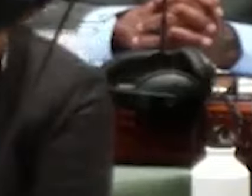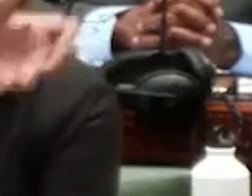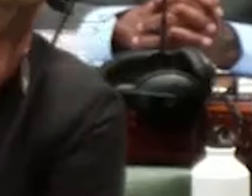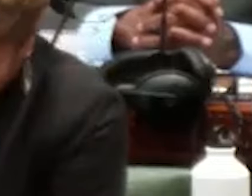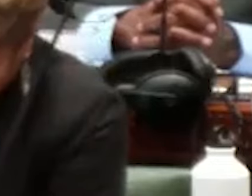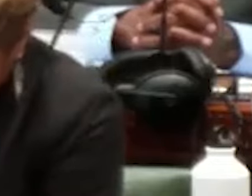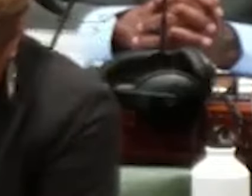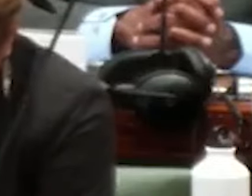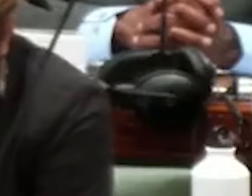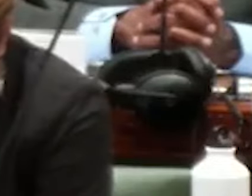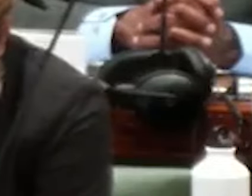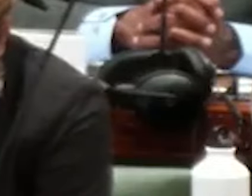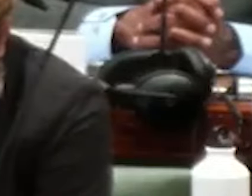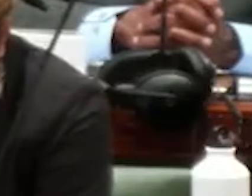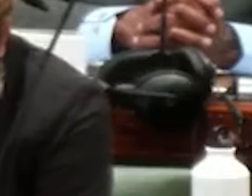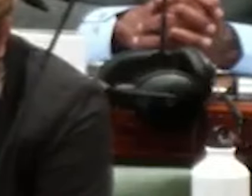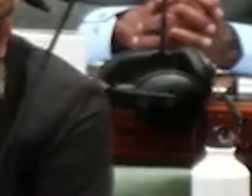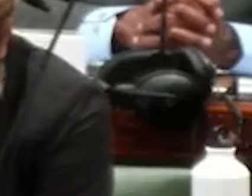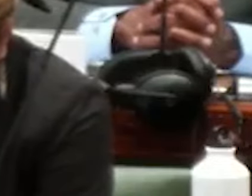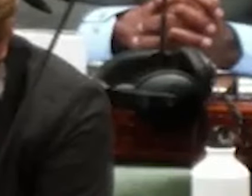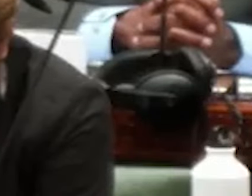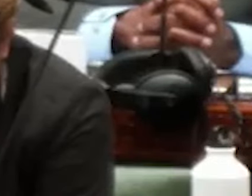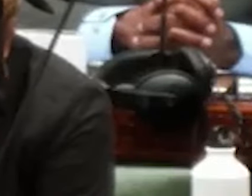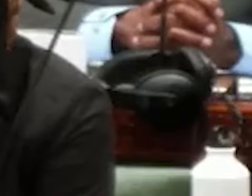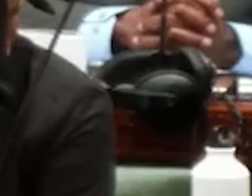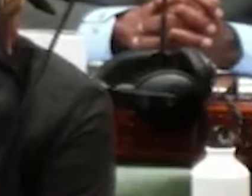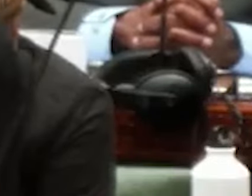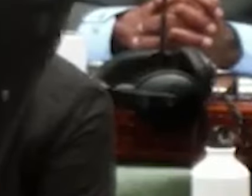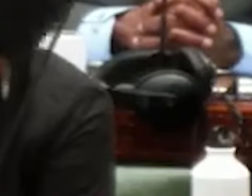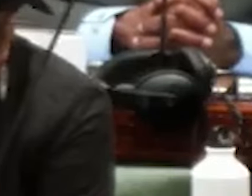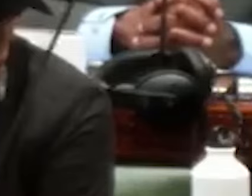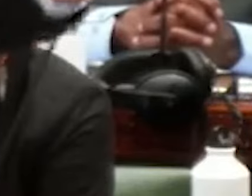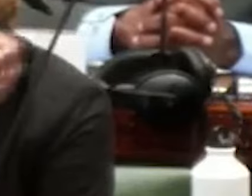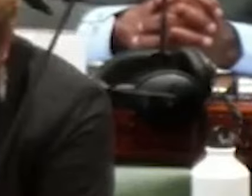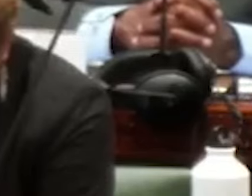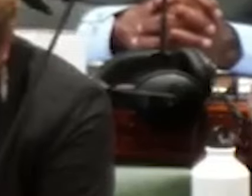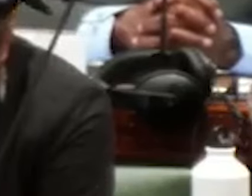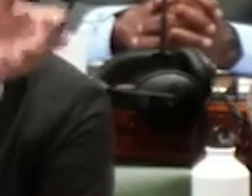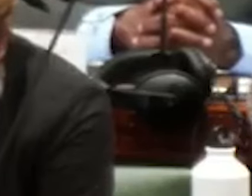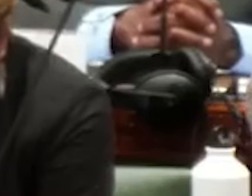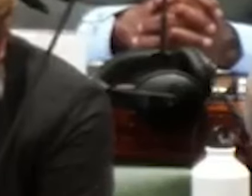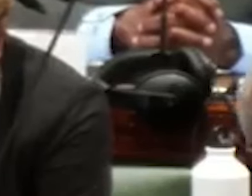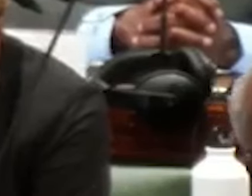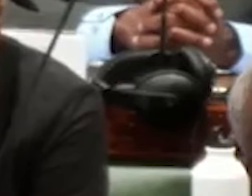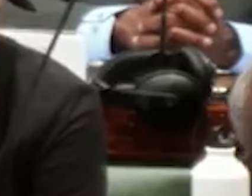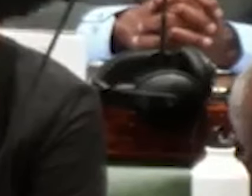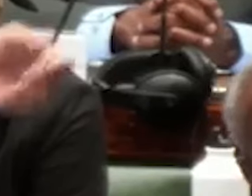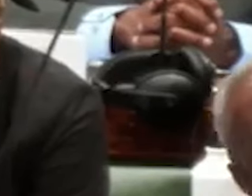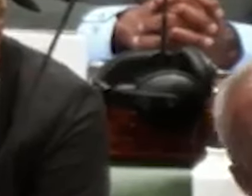how city council should be managed, and Honorable Birendra Lal went all over the place about